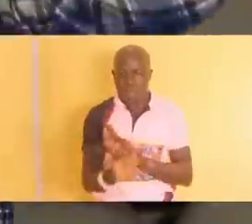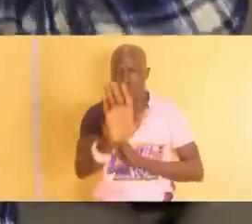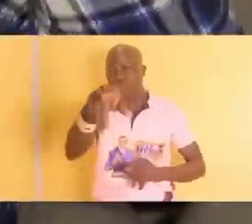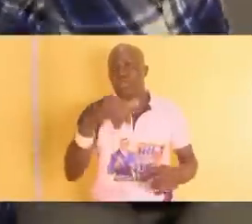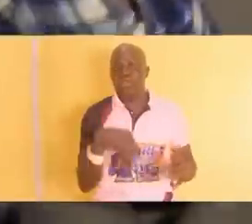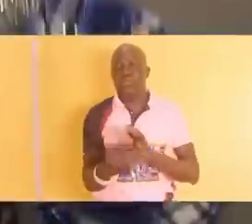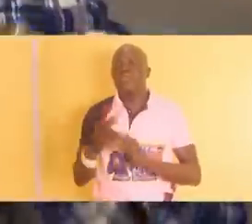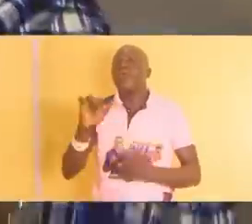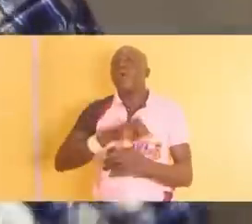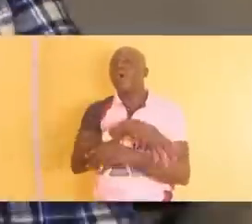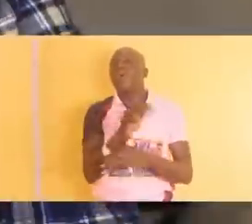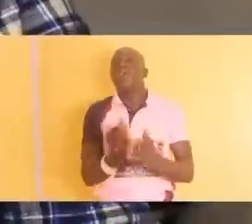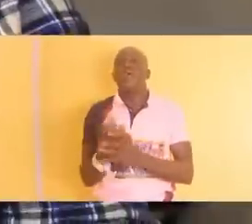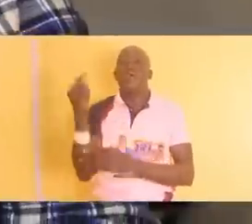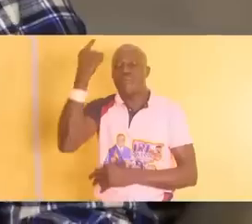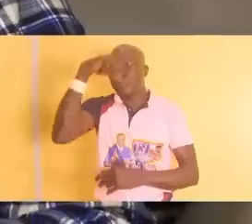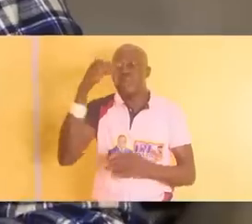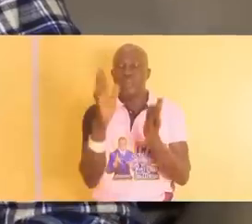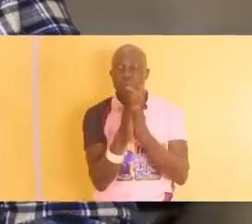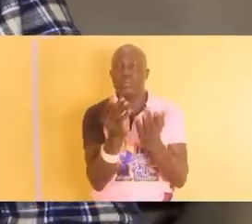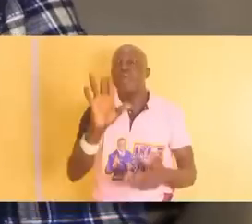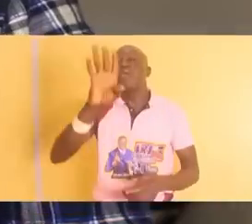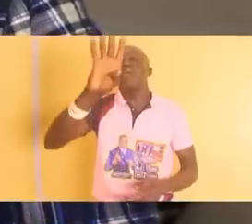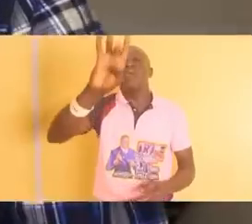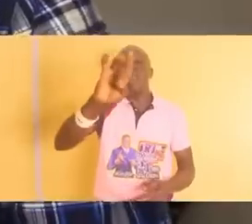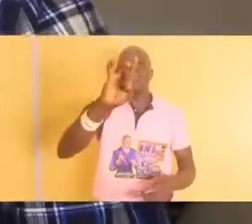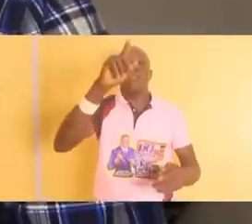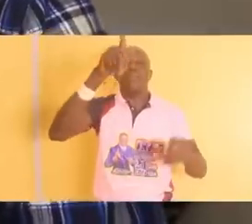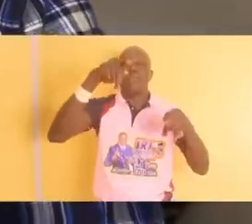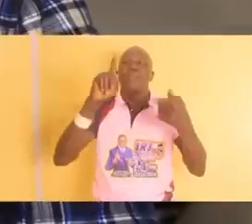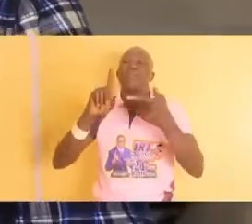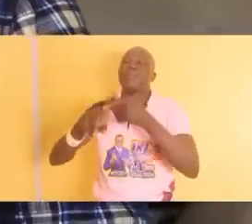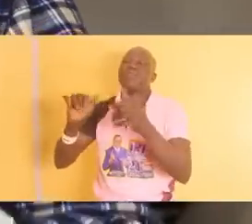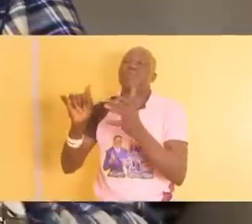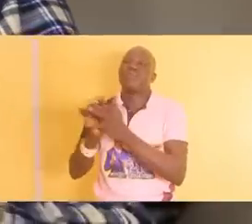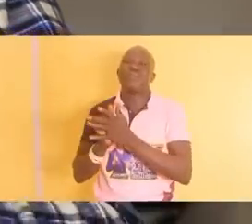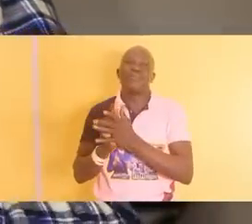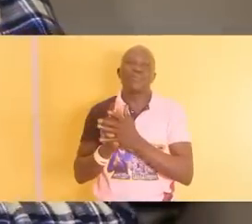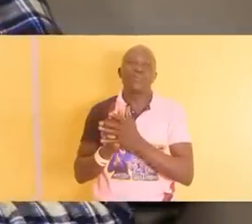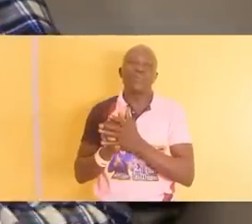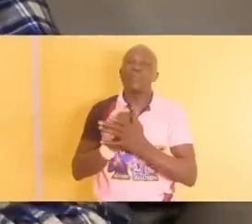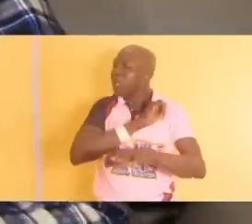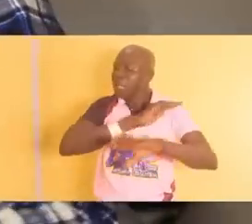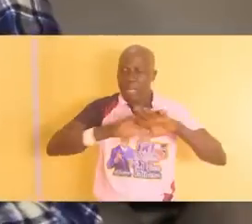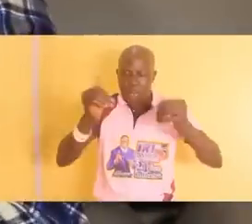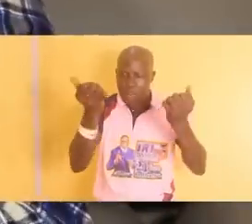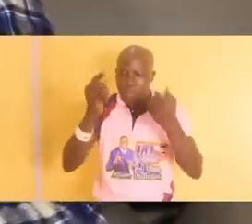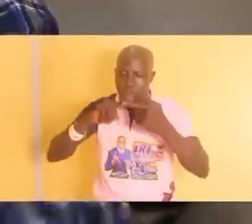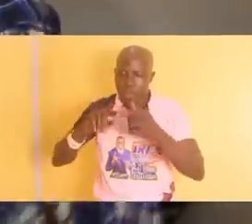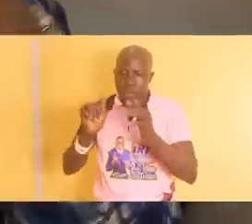come upon you. Our Facebook tonight, SPM. Yes.